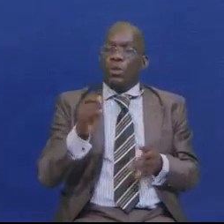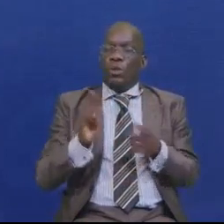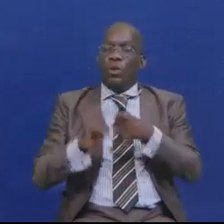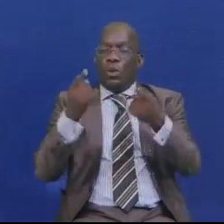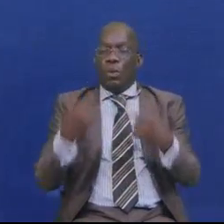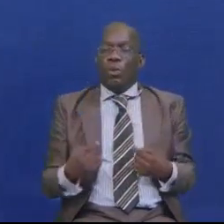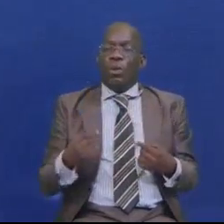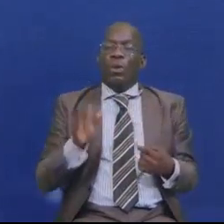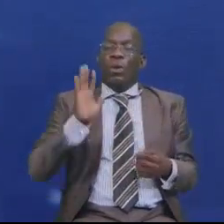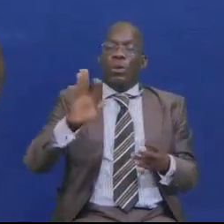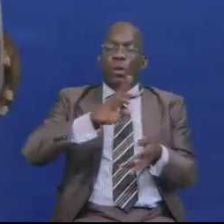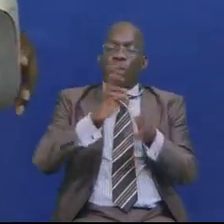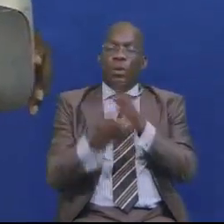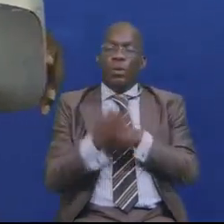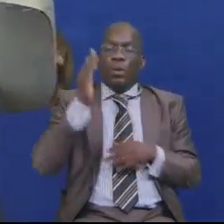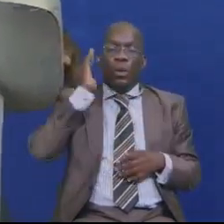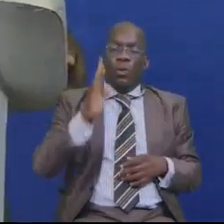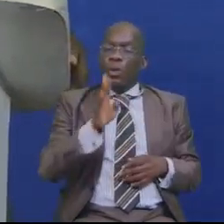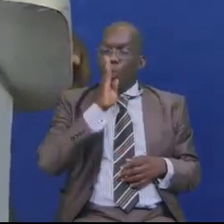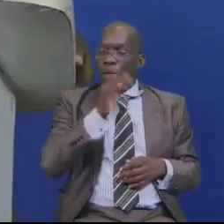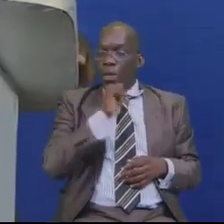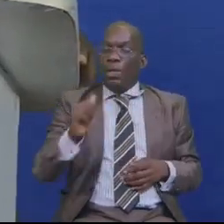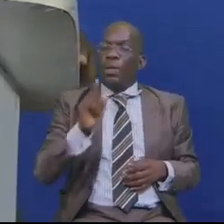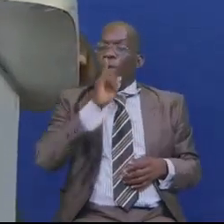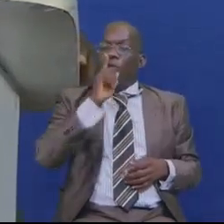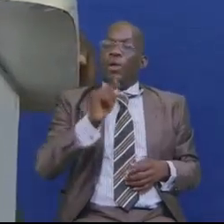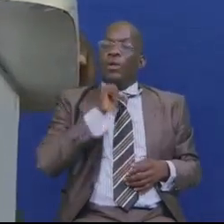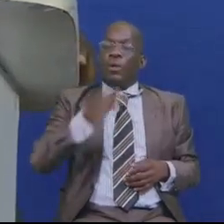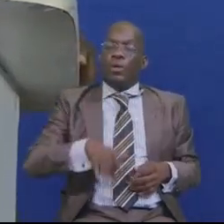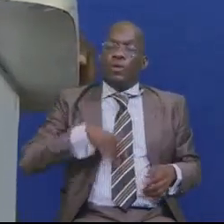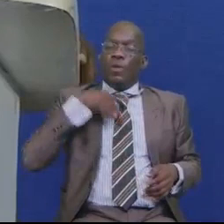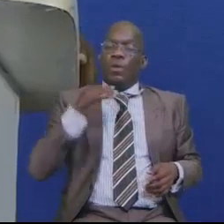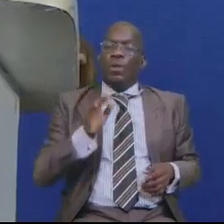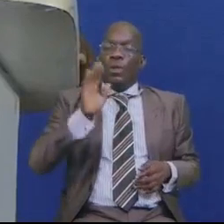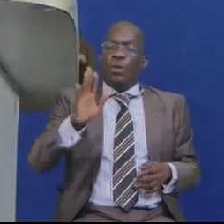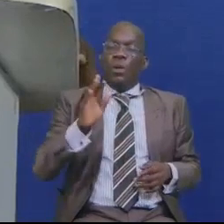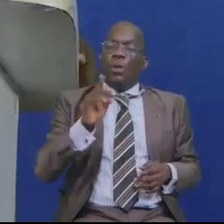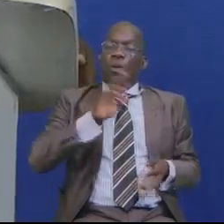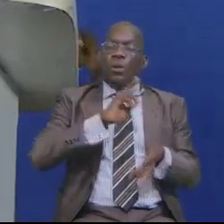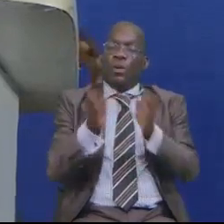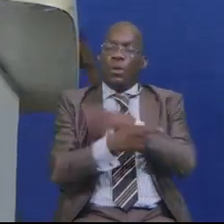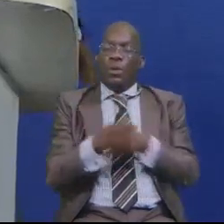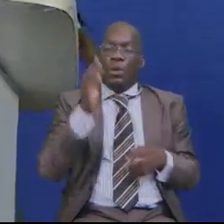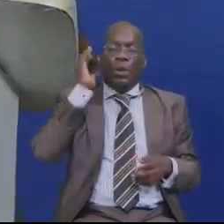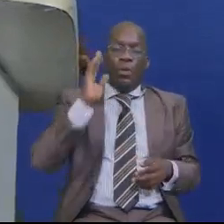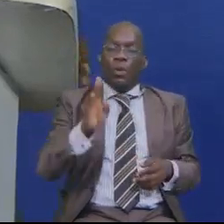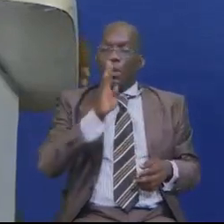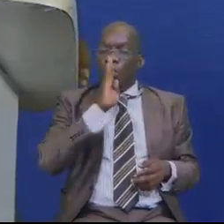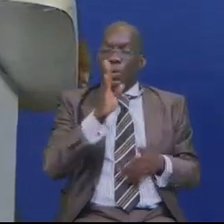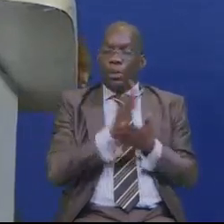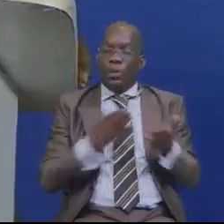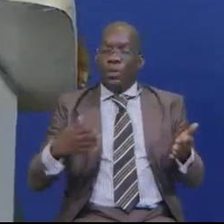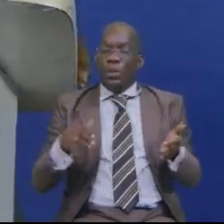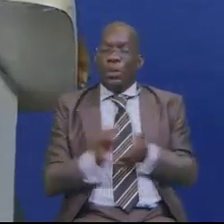your repentance will be a fact and not feeling. And your repentance will be something that we can